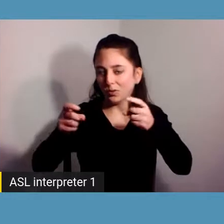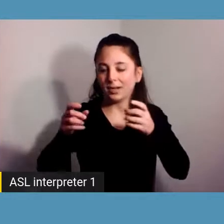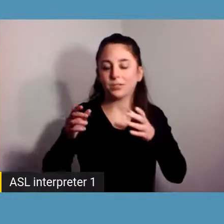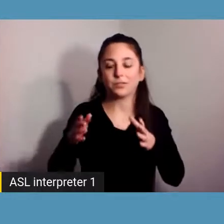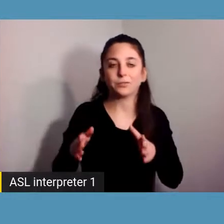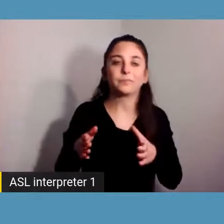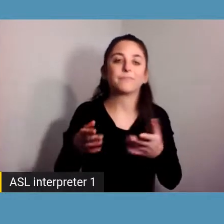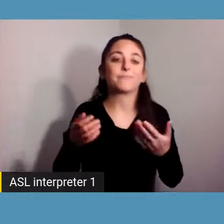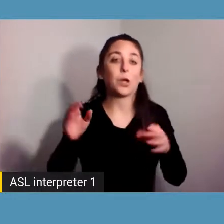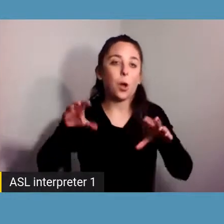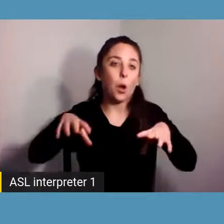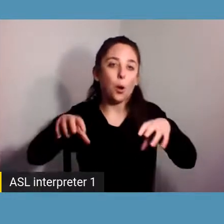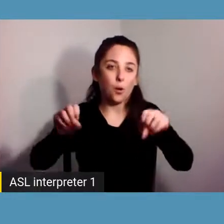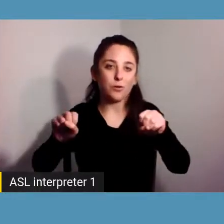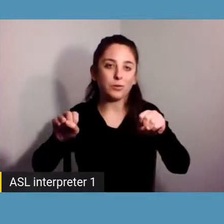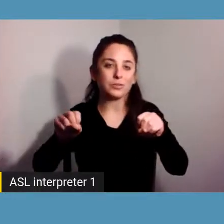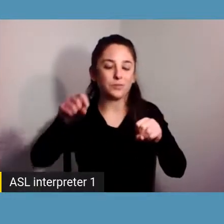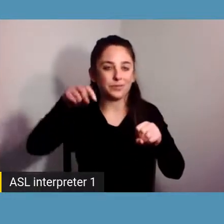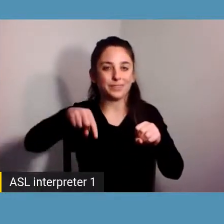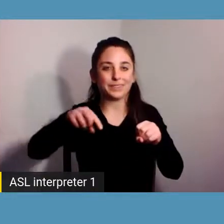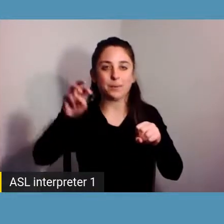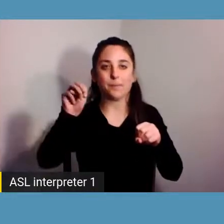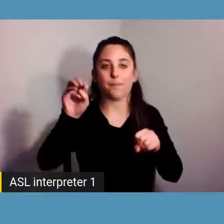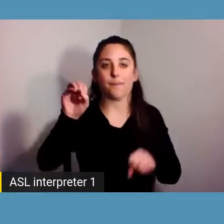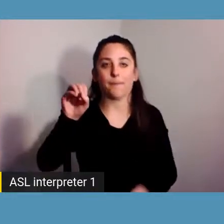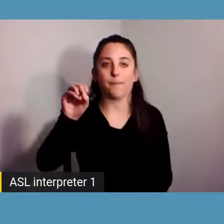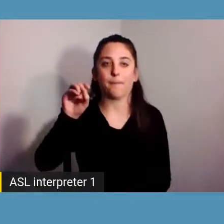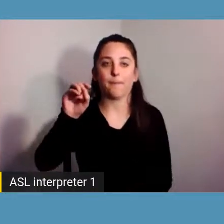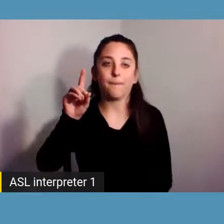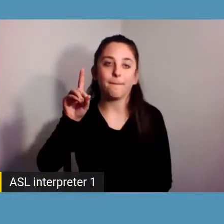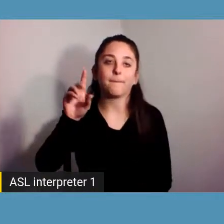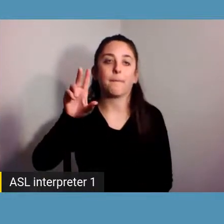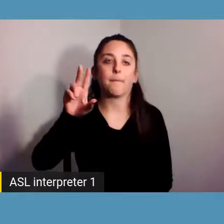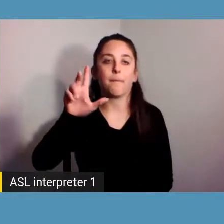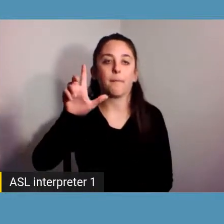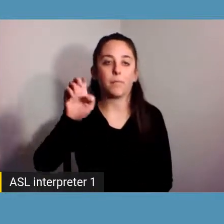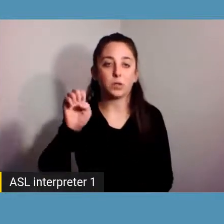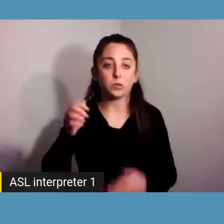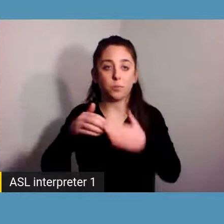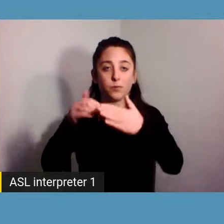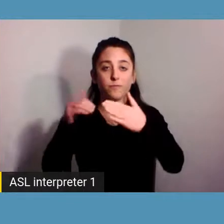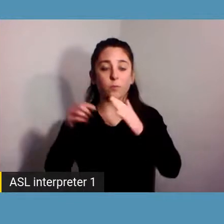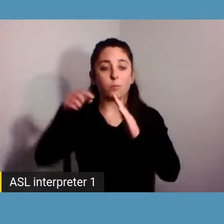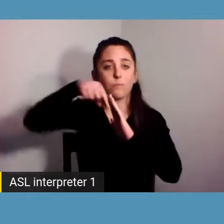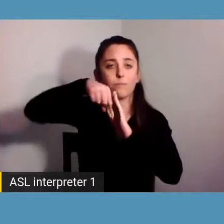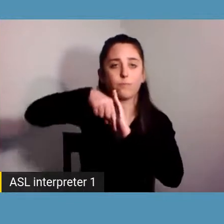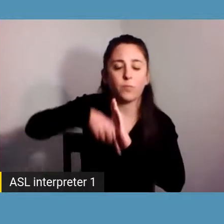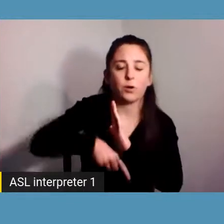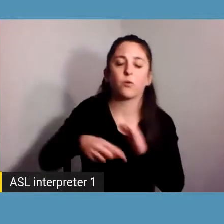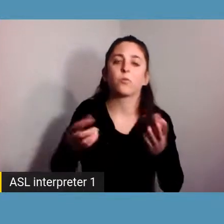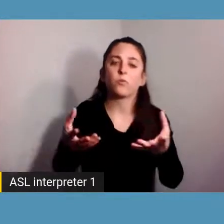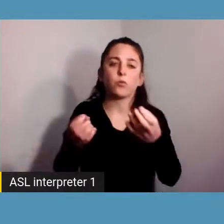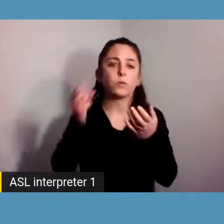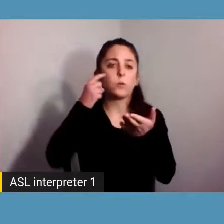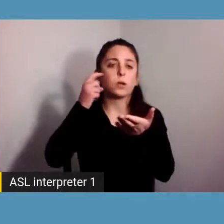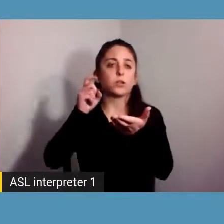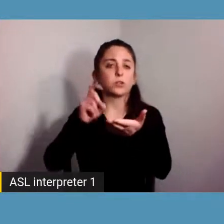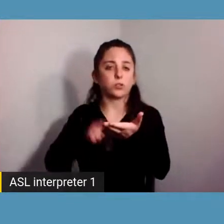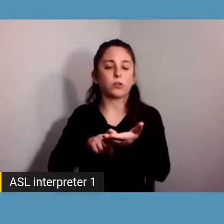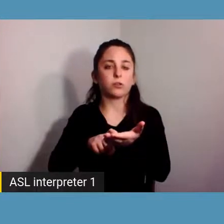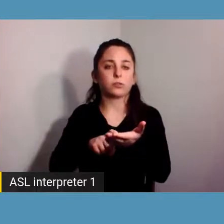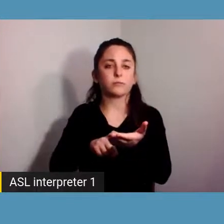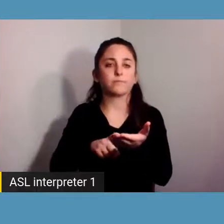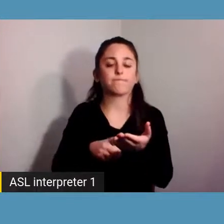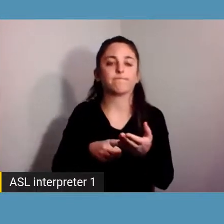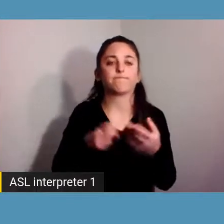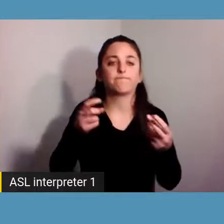this final module of the series. Before we get started, I'd like to acknowledge the places in which we gather. In this era